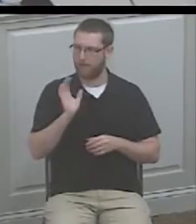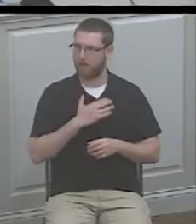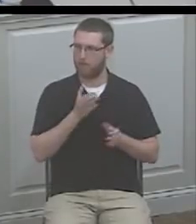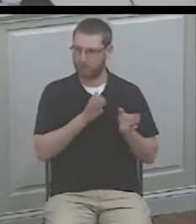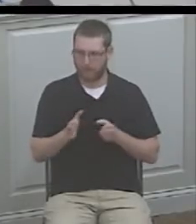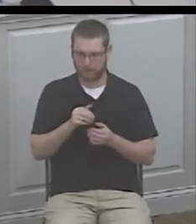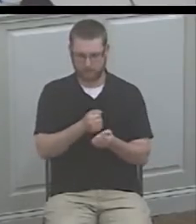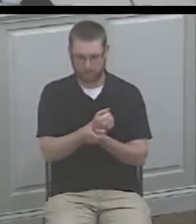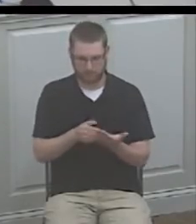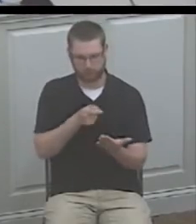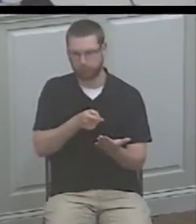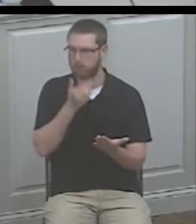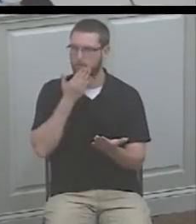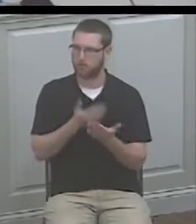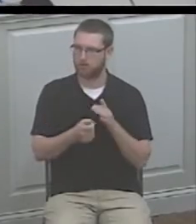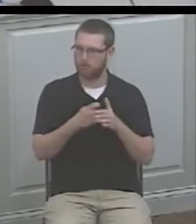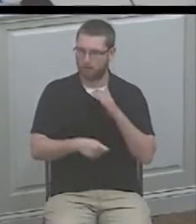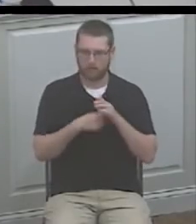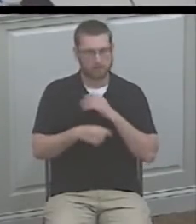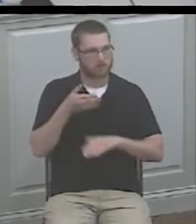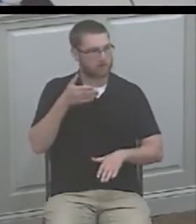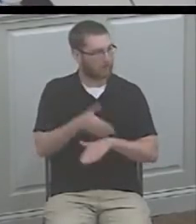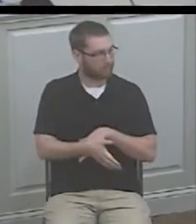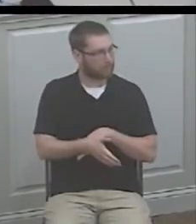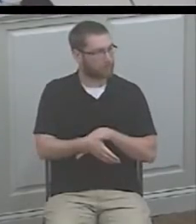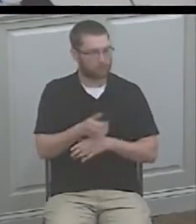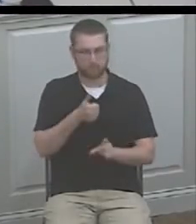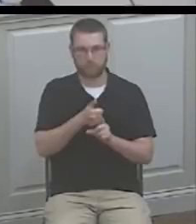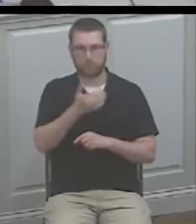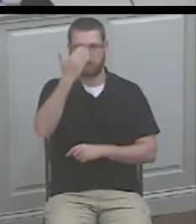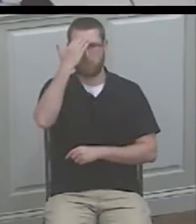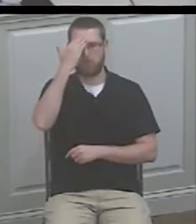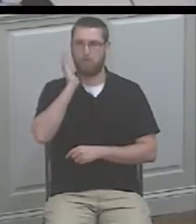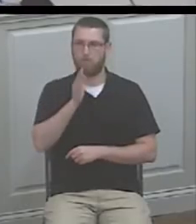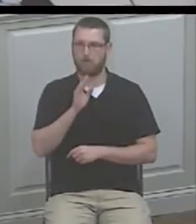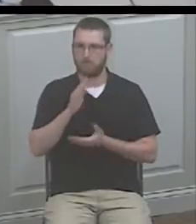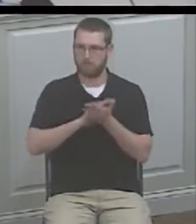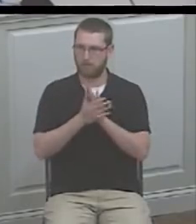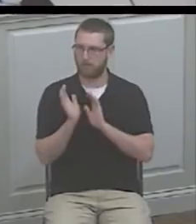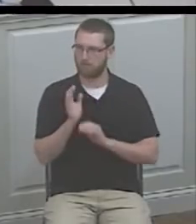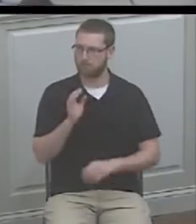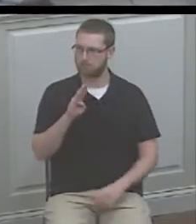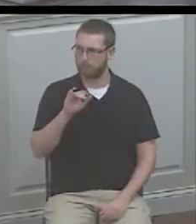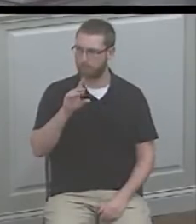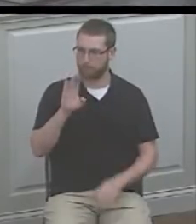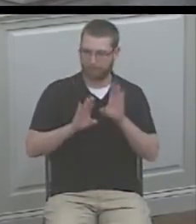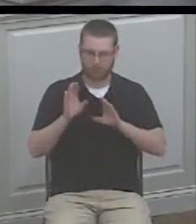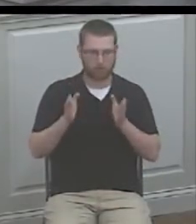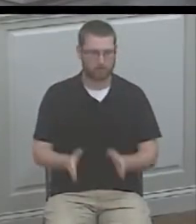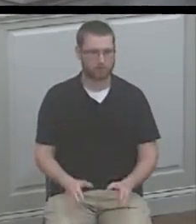felt like that we would get some good pricing once it was made known they were going to be a bidder. Wow, that's great.